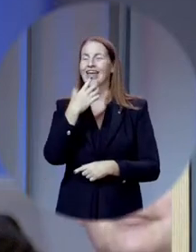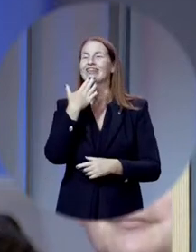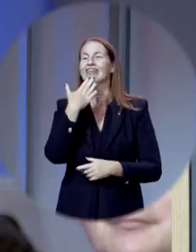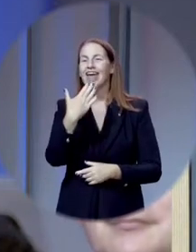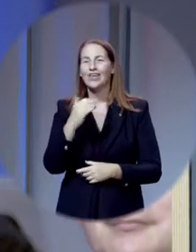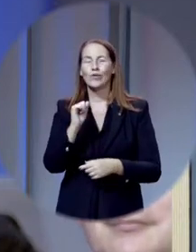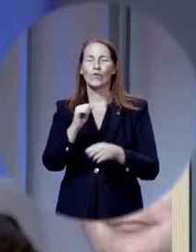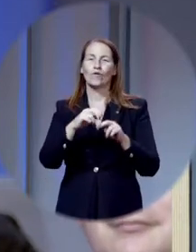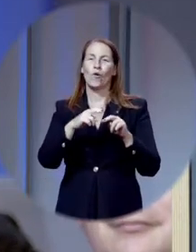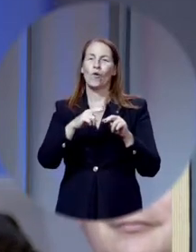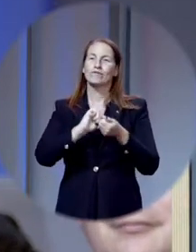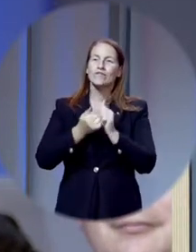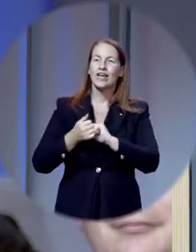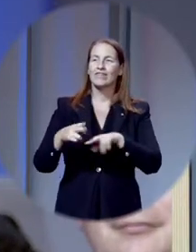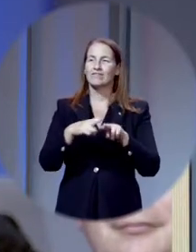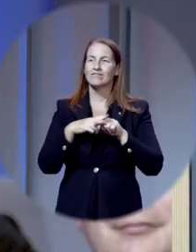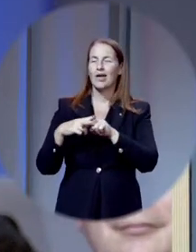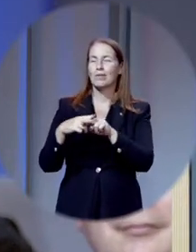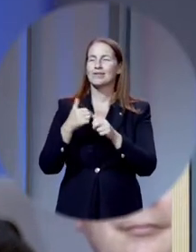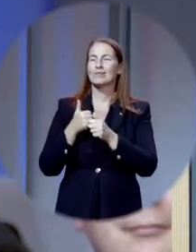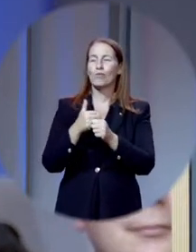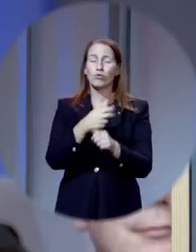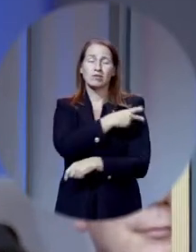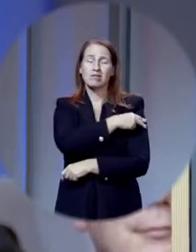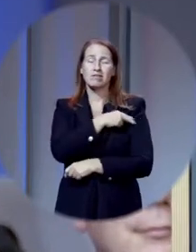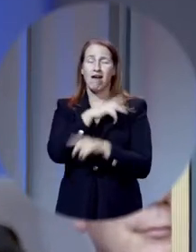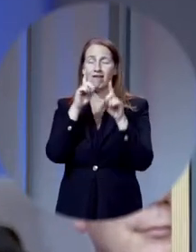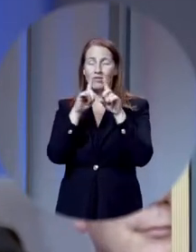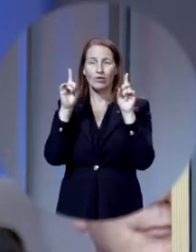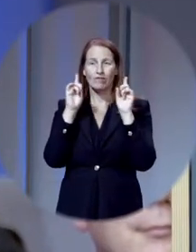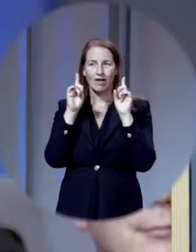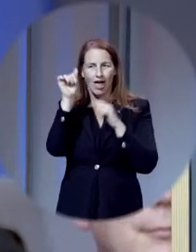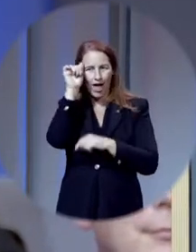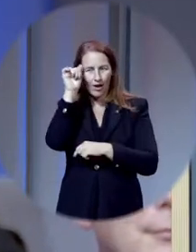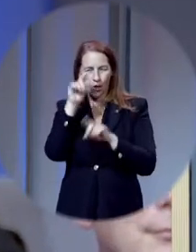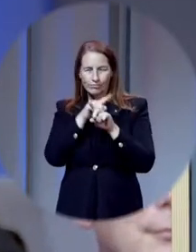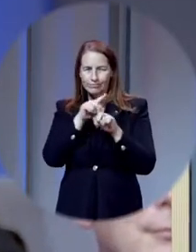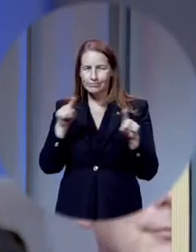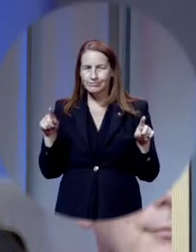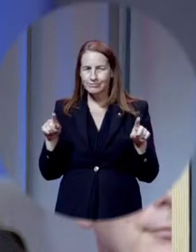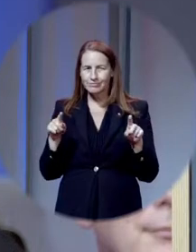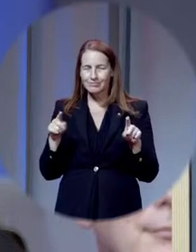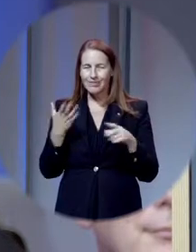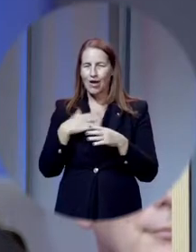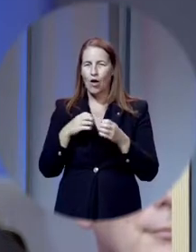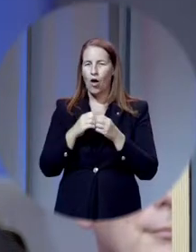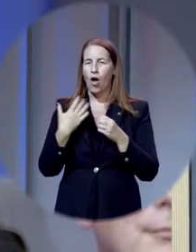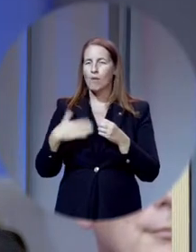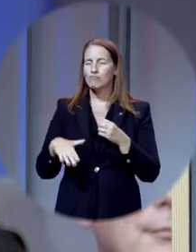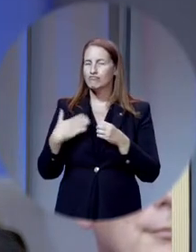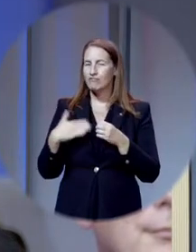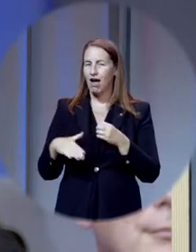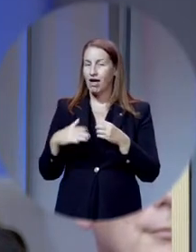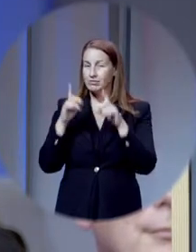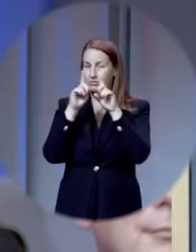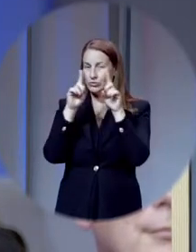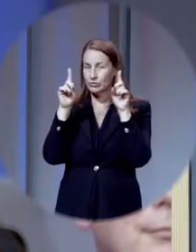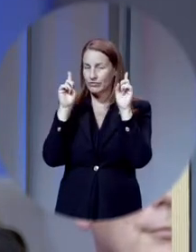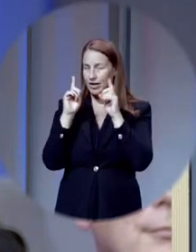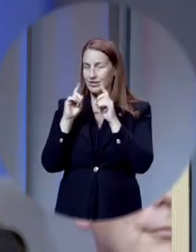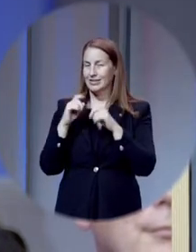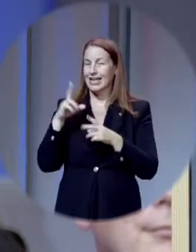and supporters and to the staff of the university. And I know that from a Brighton point of view, that can be quite a significant